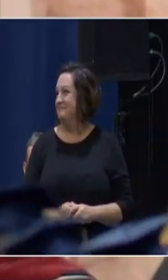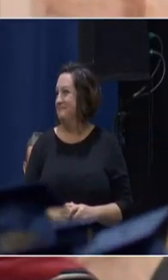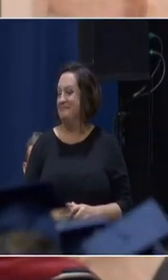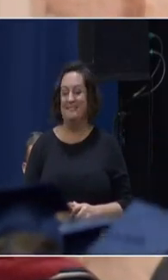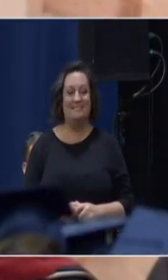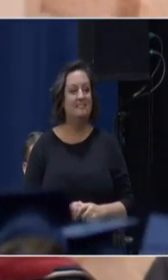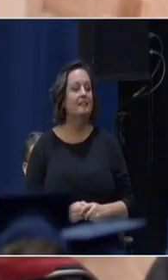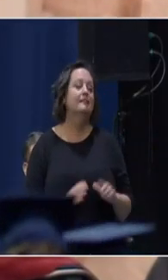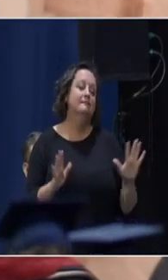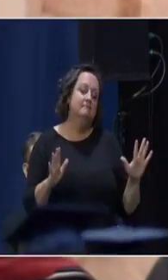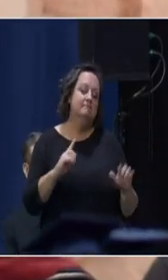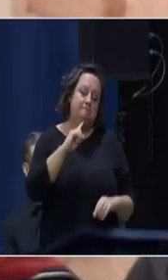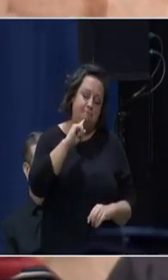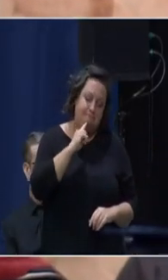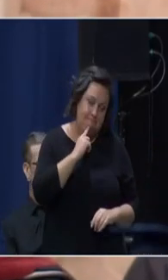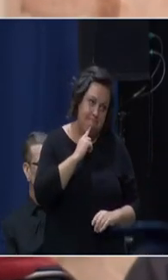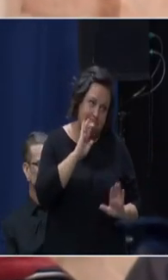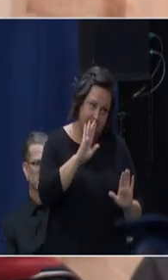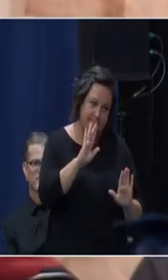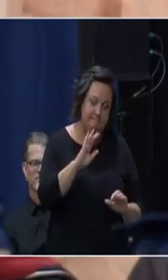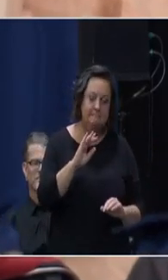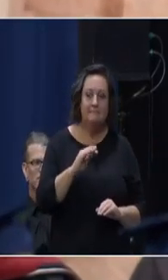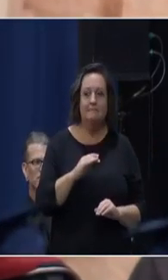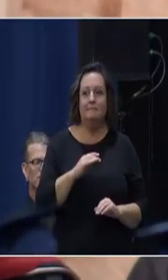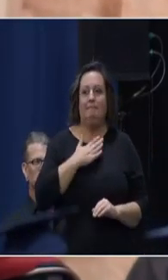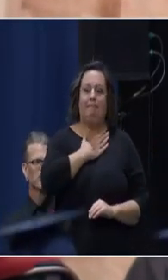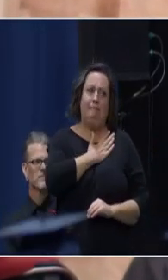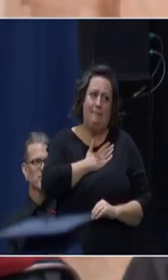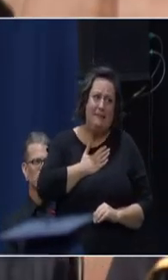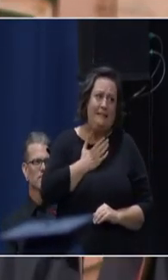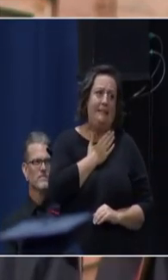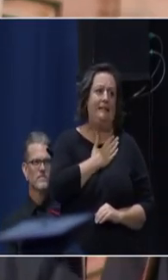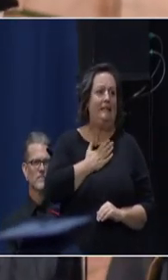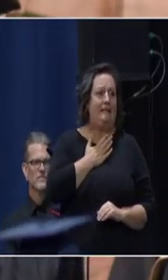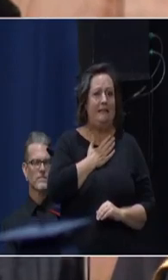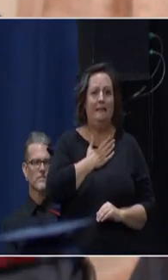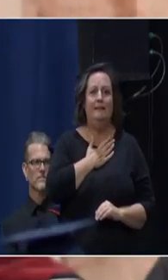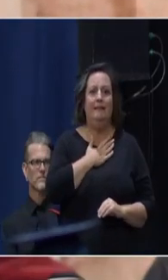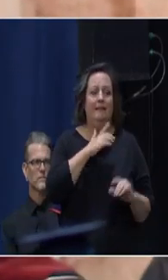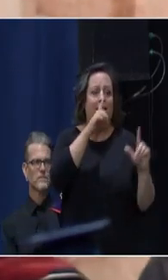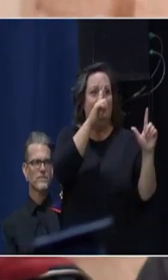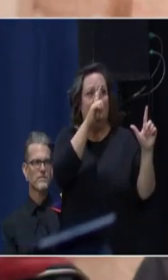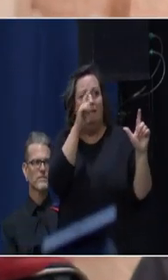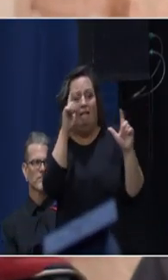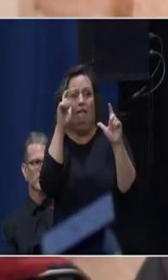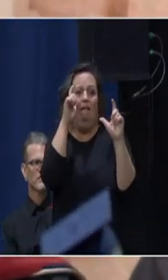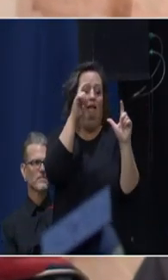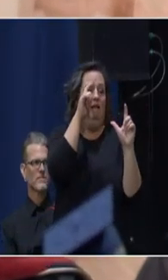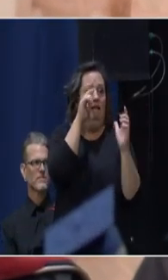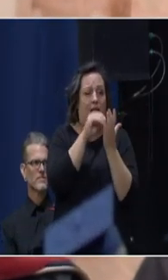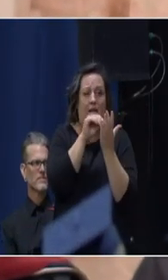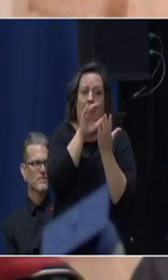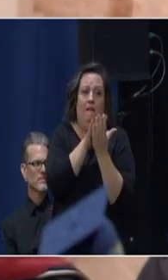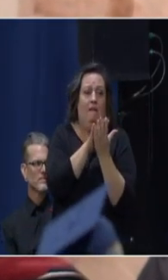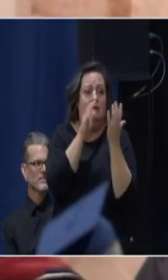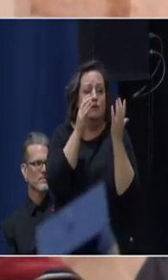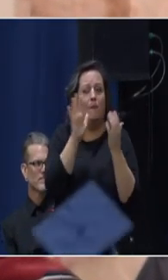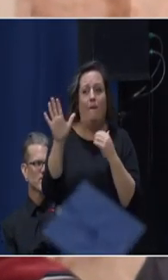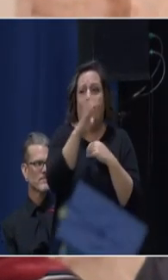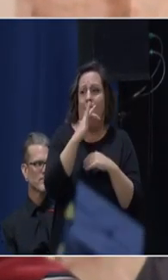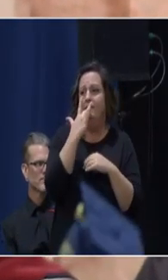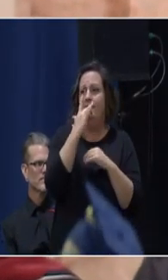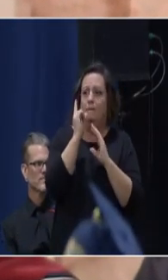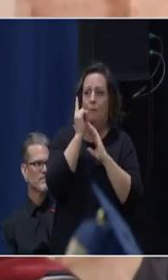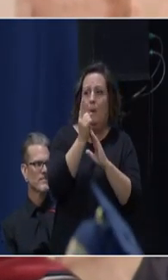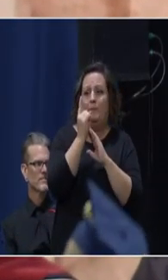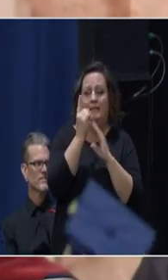In all seriousness, please capture and share your favorite moments from the day's celebration. I want